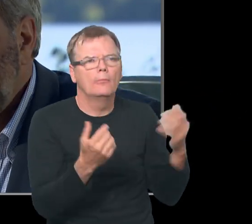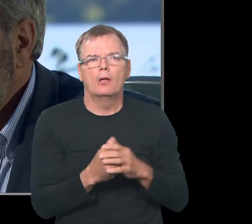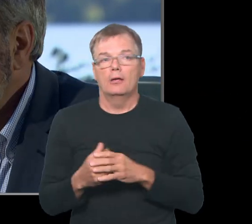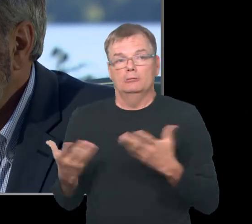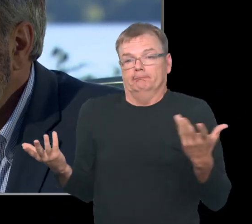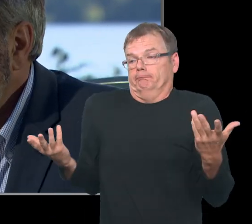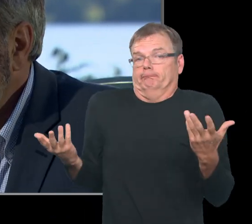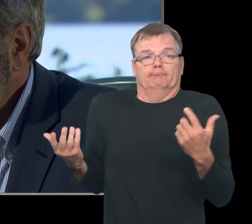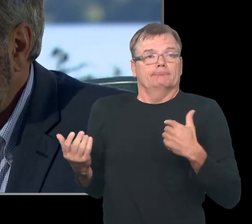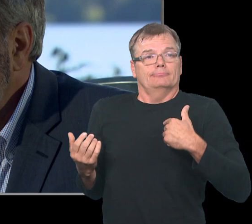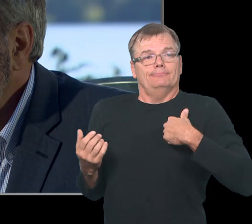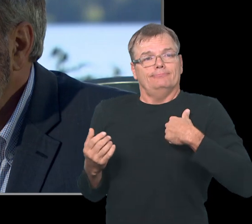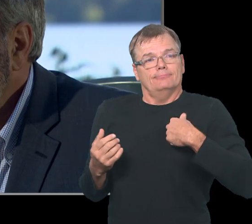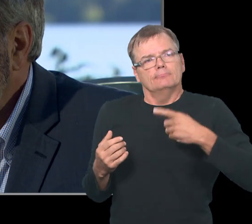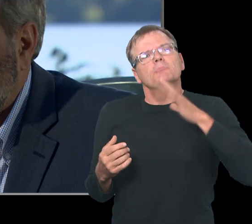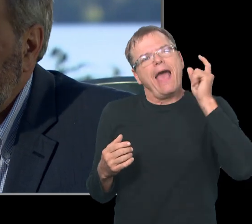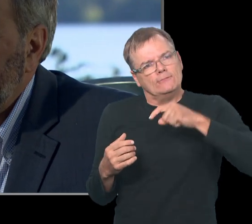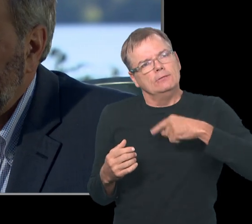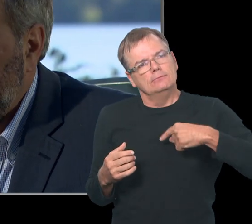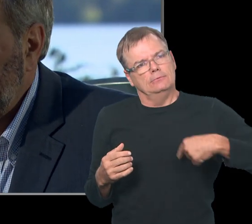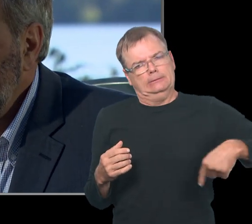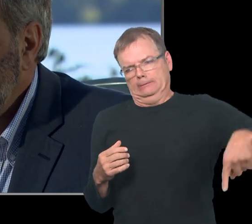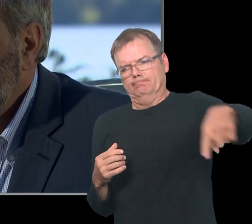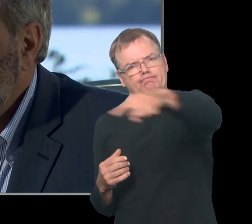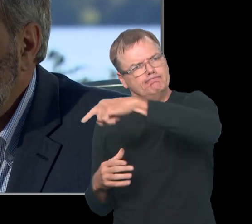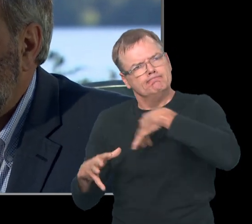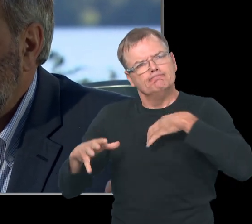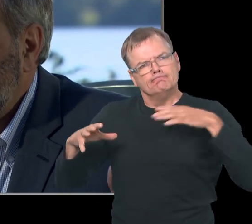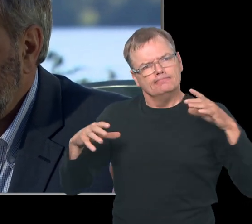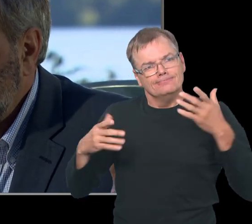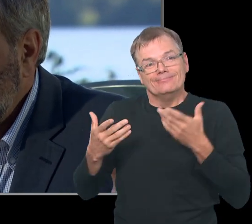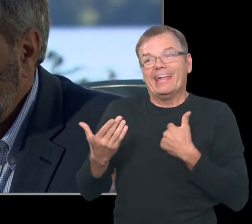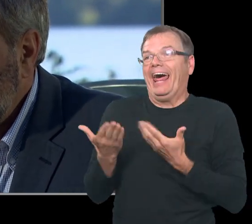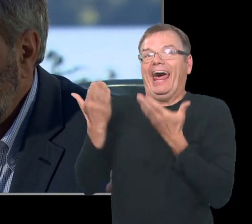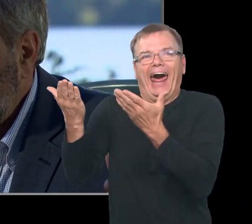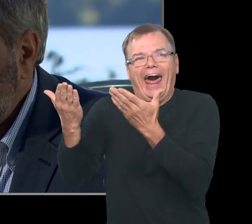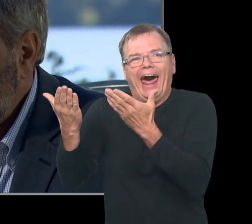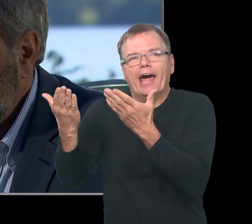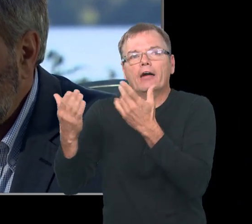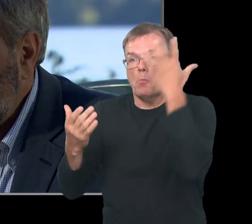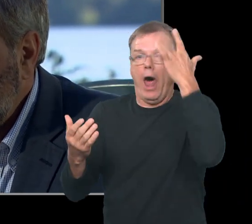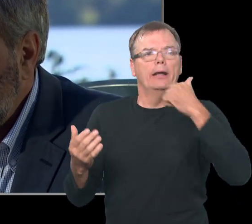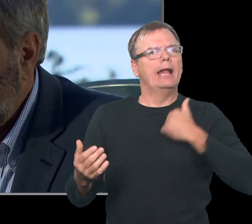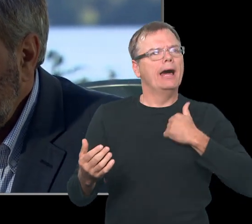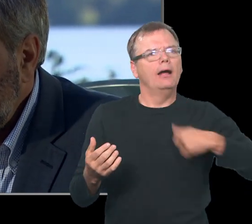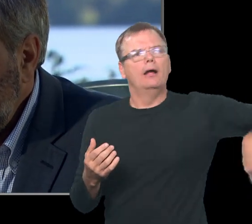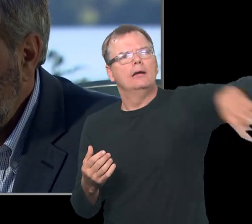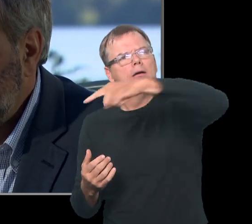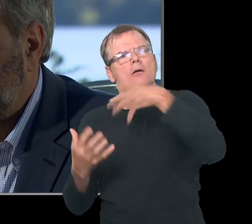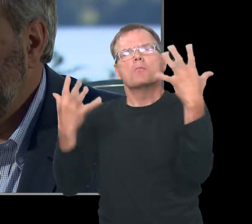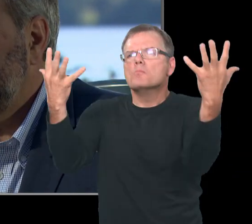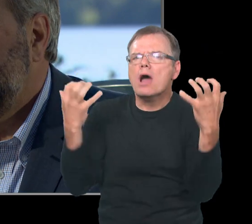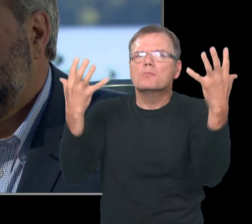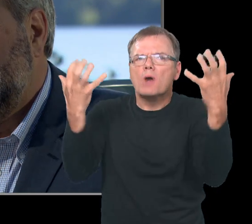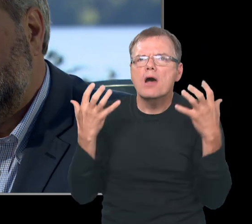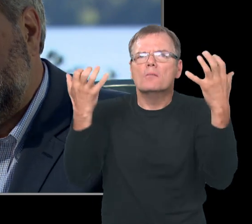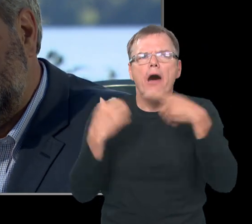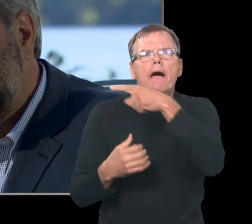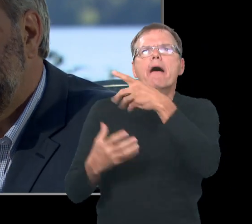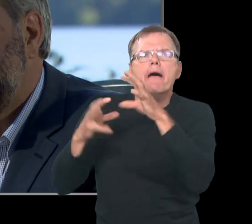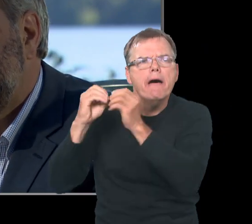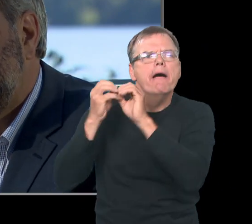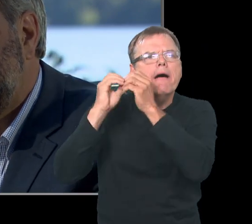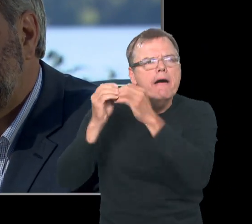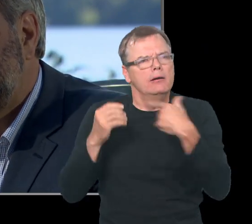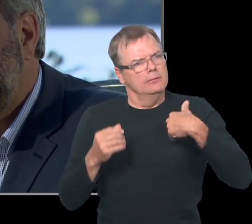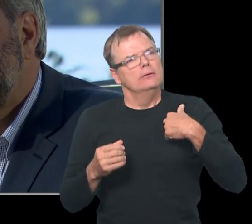And when that legislation is enacted, or at least adopted, by the people who have been put there by Canadian voters,